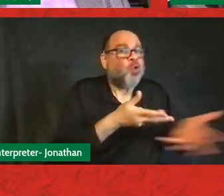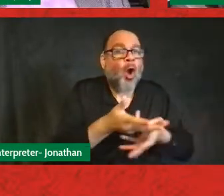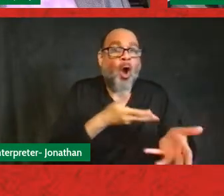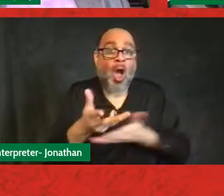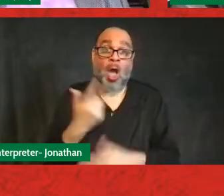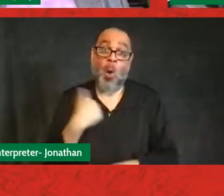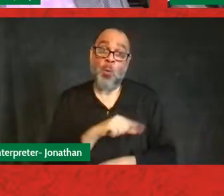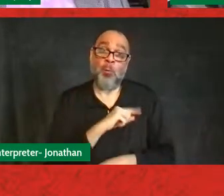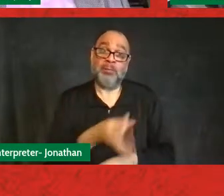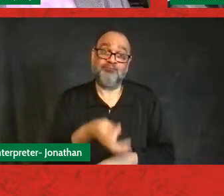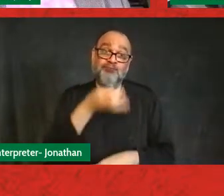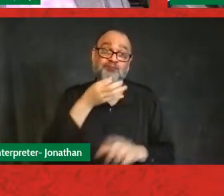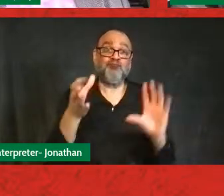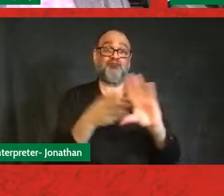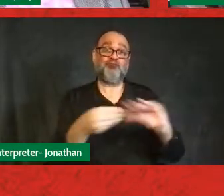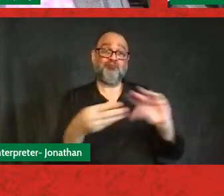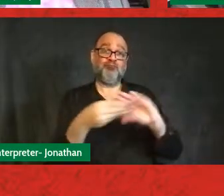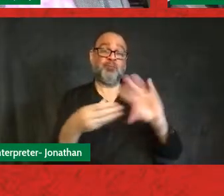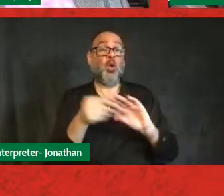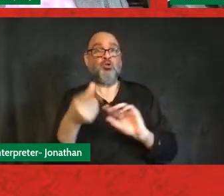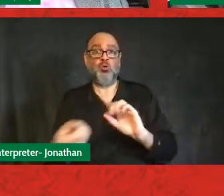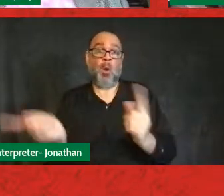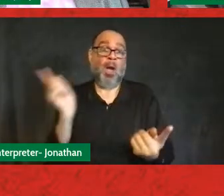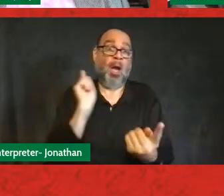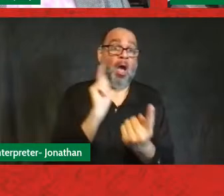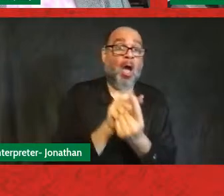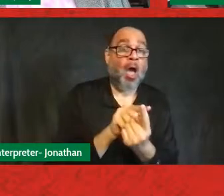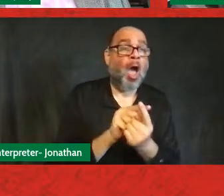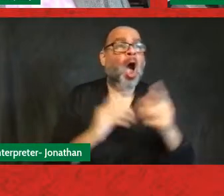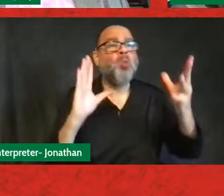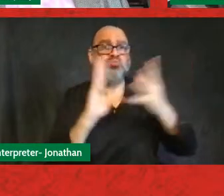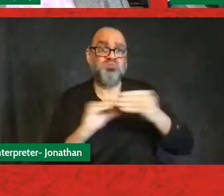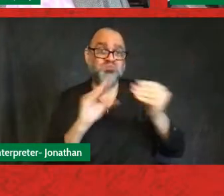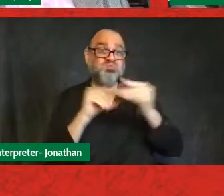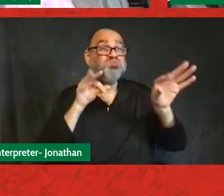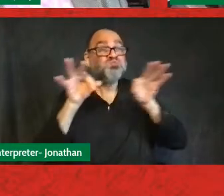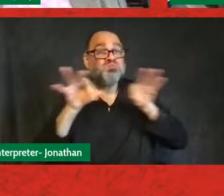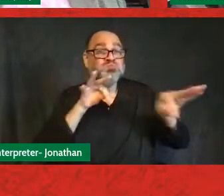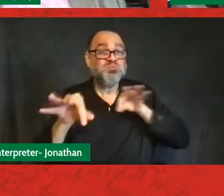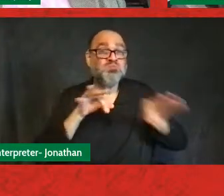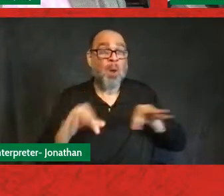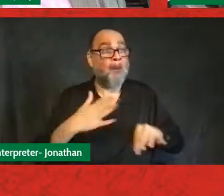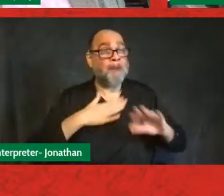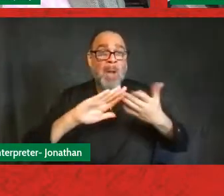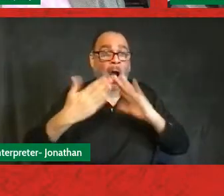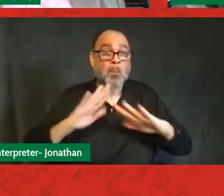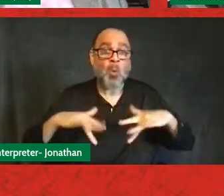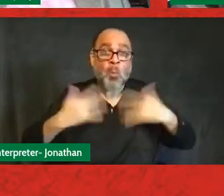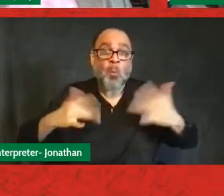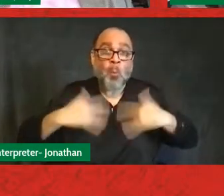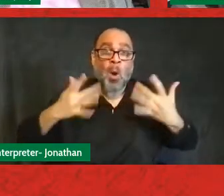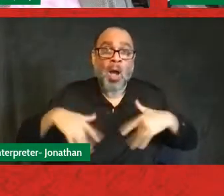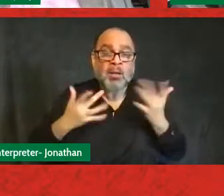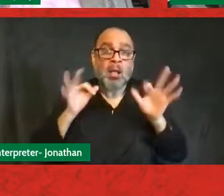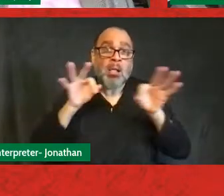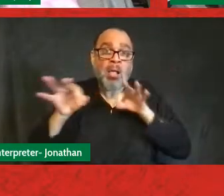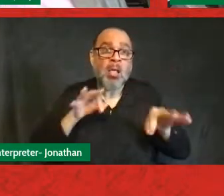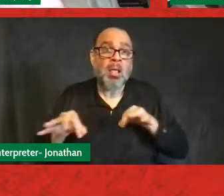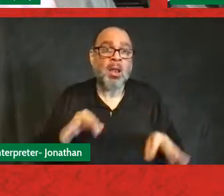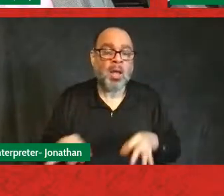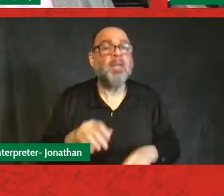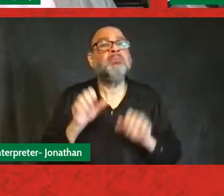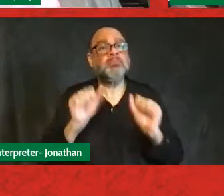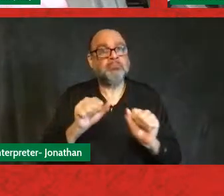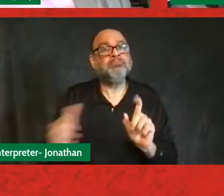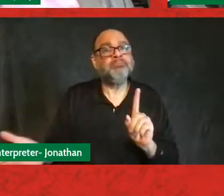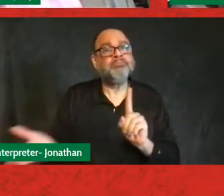story. So you go and mm-hmm. you tell your story about what's going on in your community and what you're trying to do, and you make that happen. You help